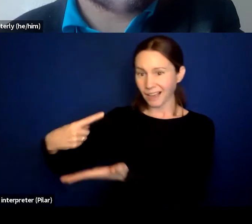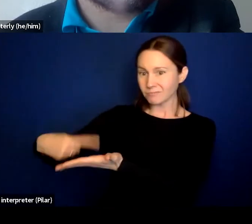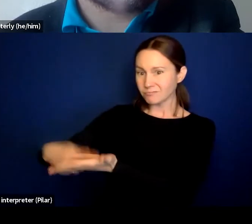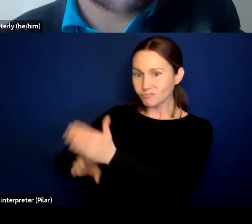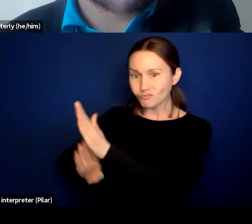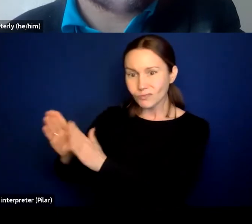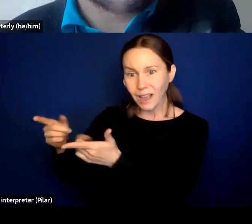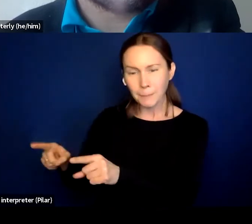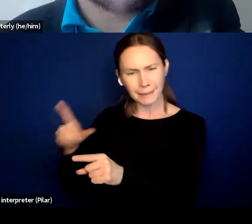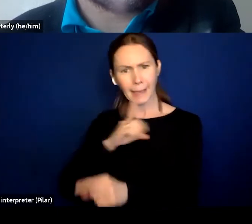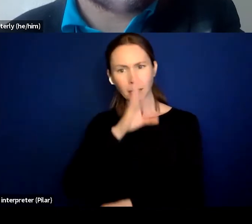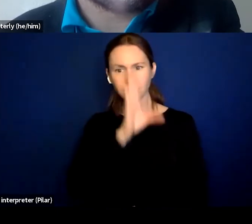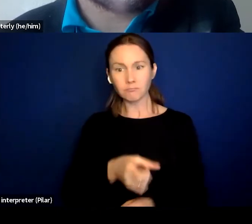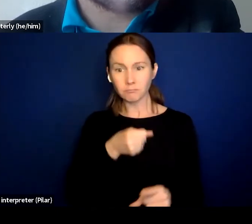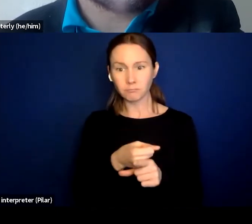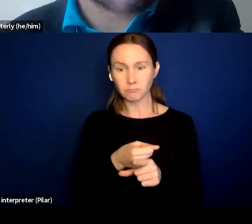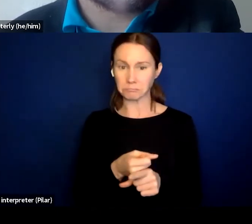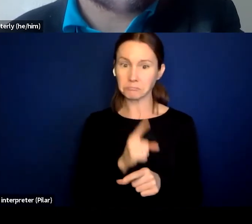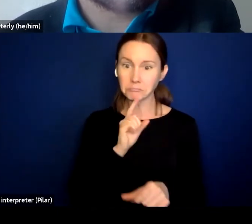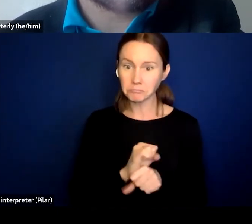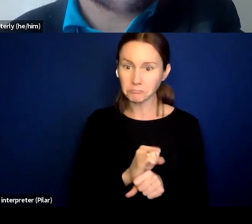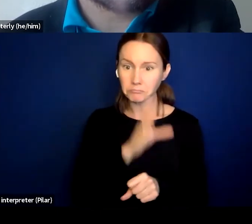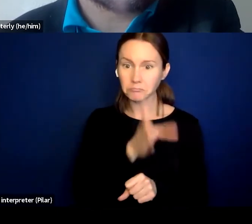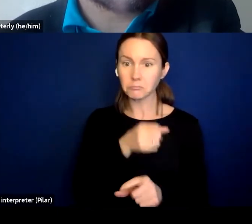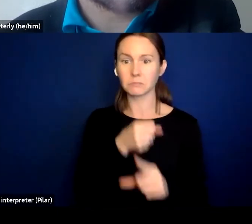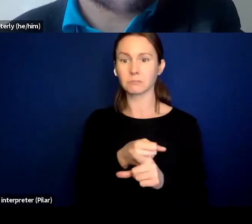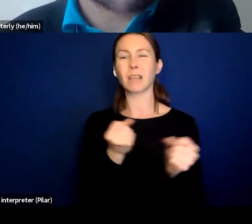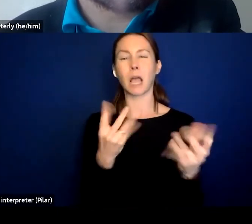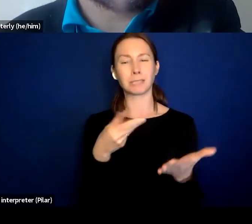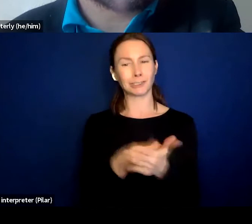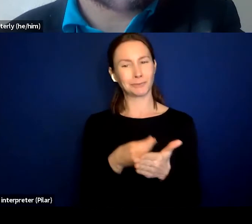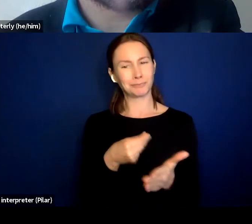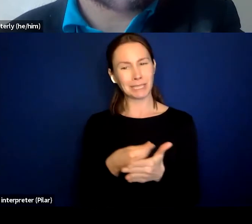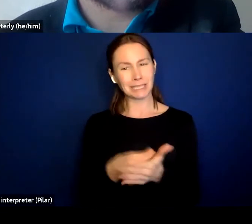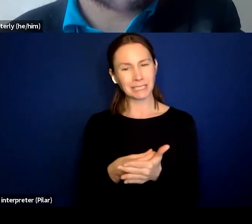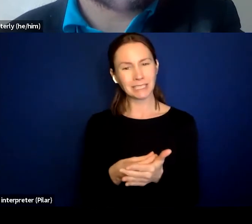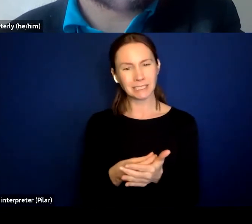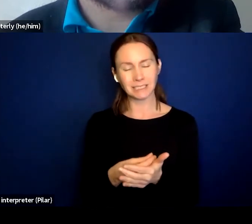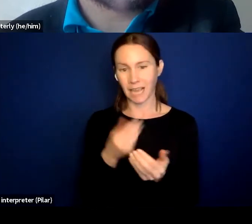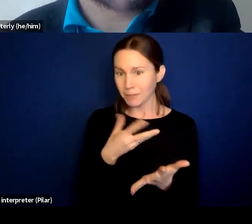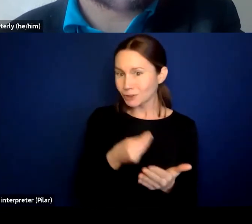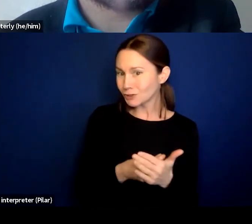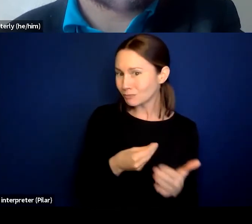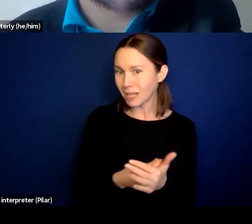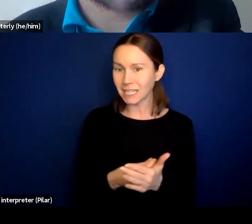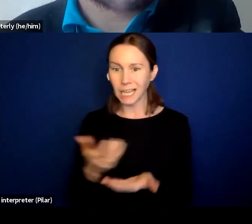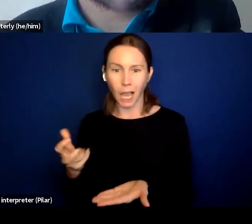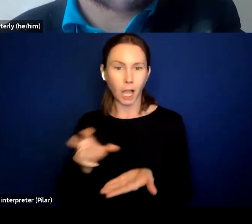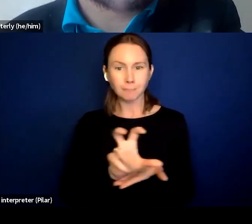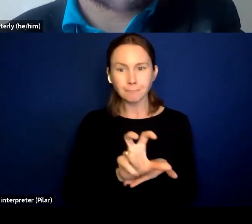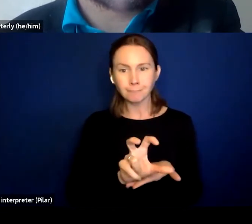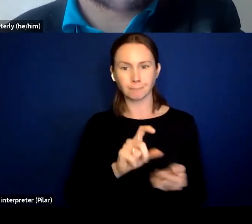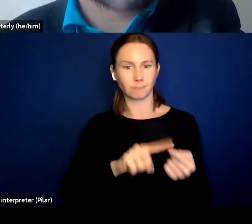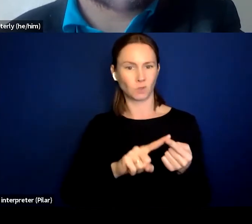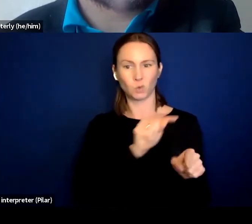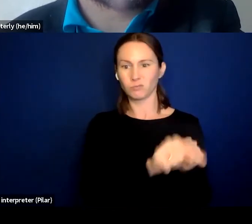directly affect and does directly affect how much money, how many resources are actually directed at